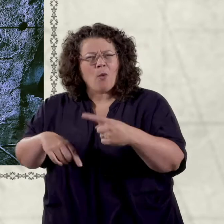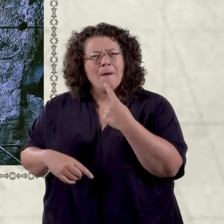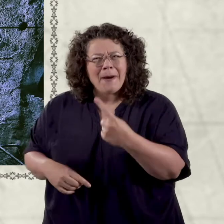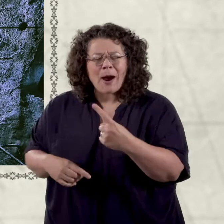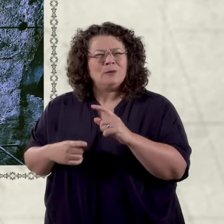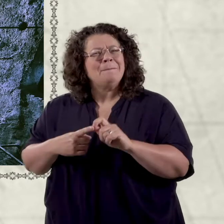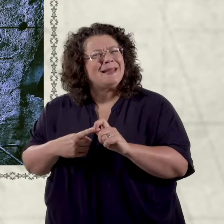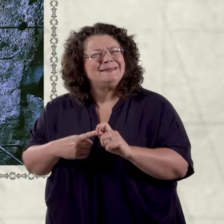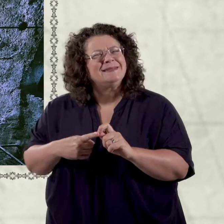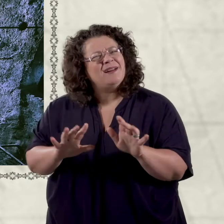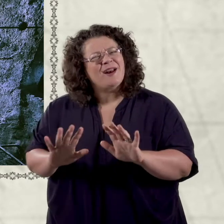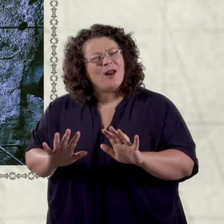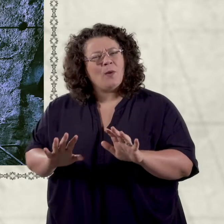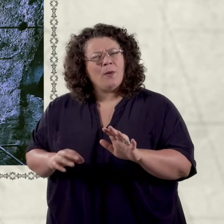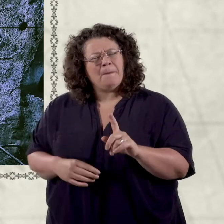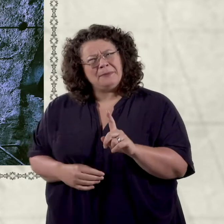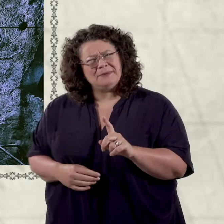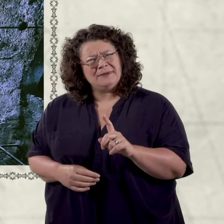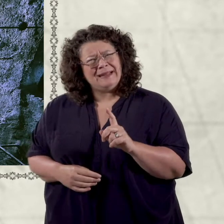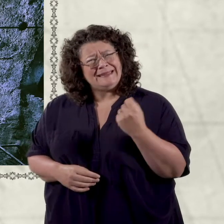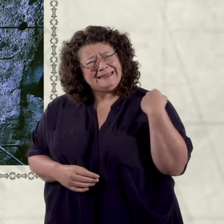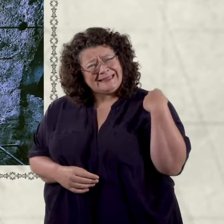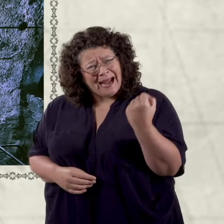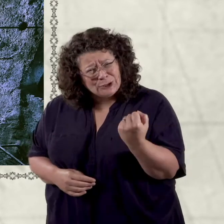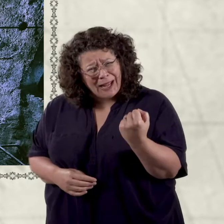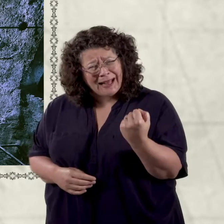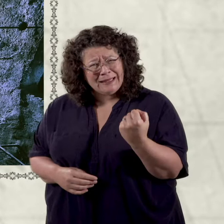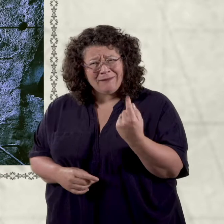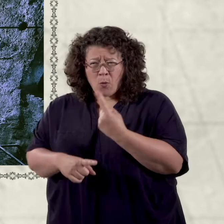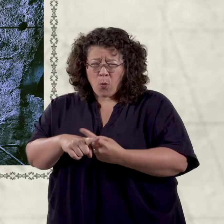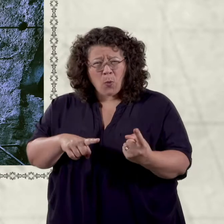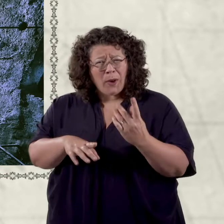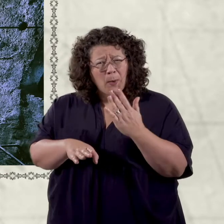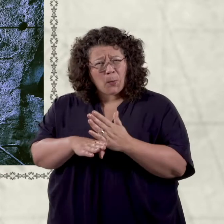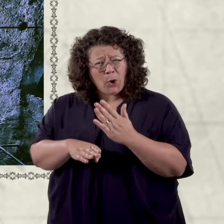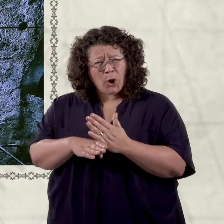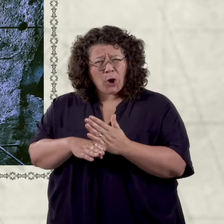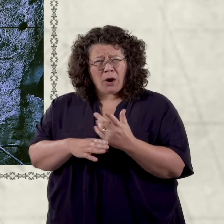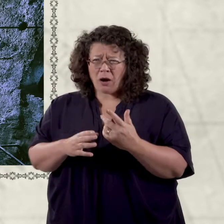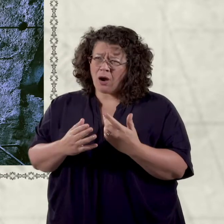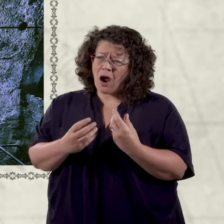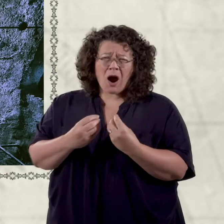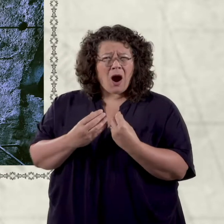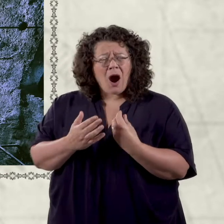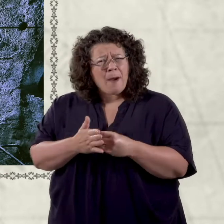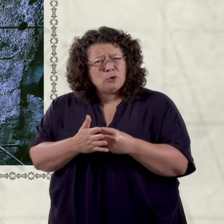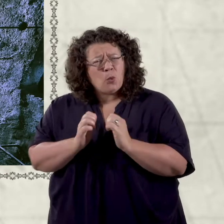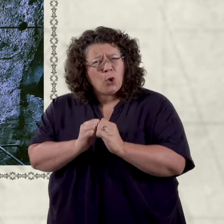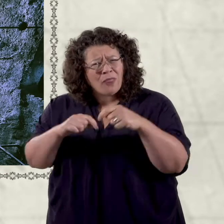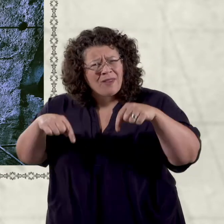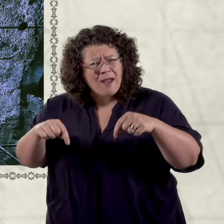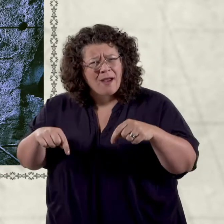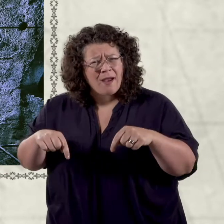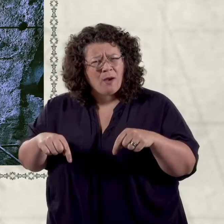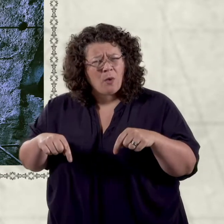10 shillings for a week of work. How much would that be worth? Now, I know that 1 shilling is